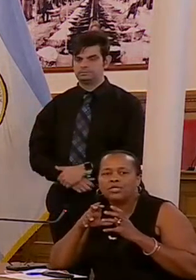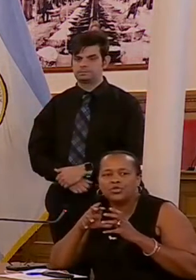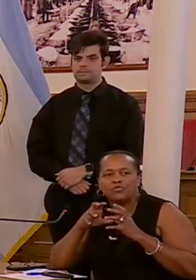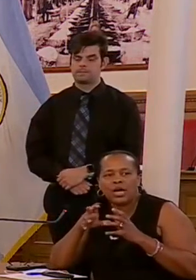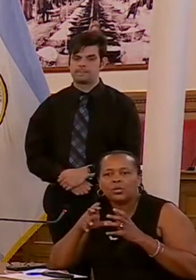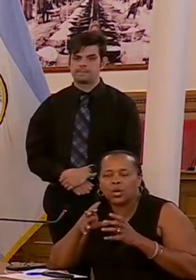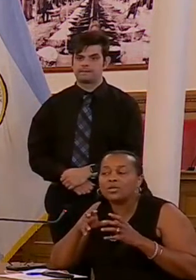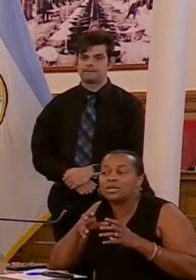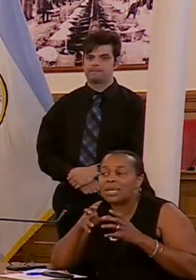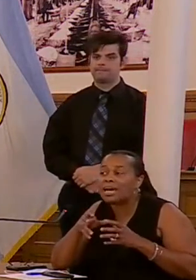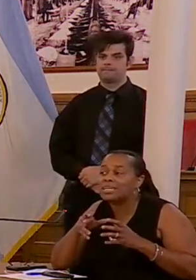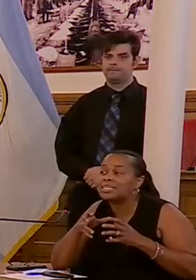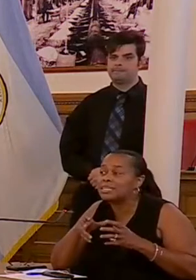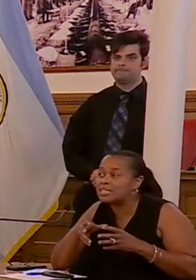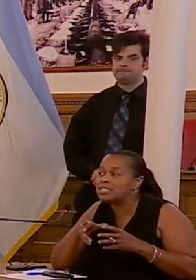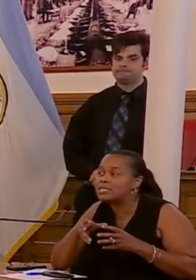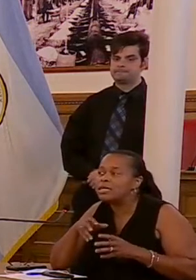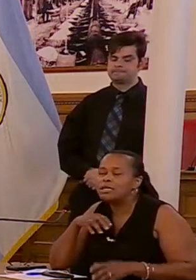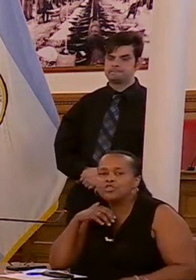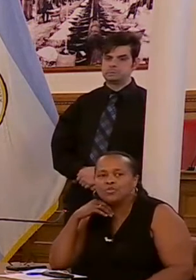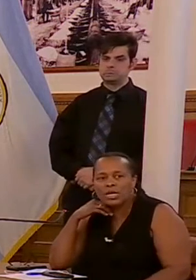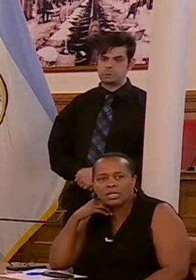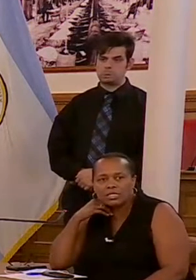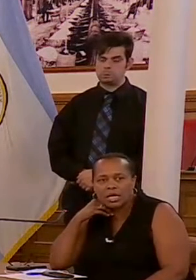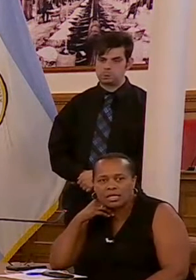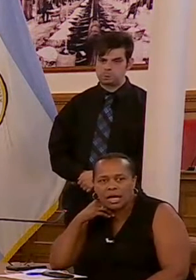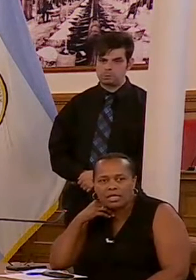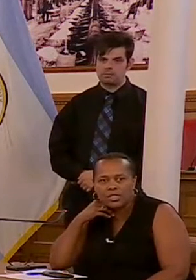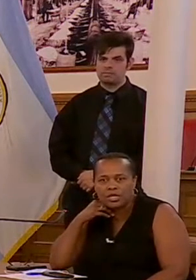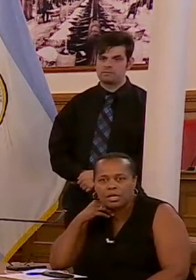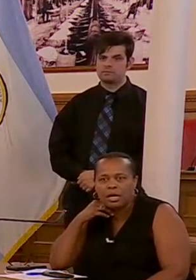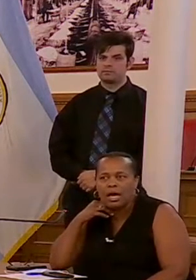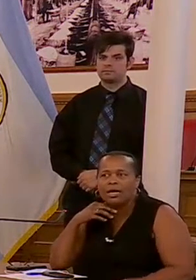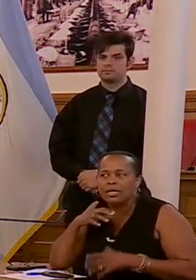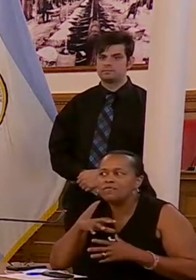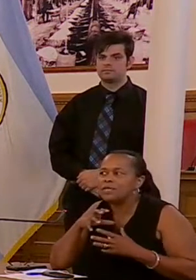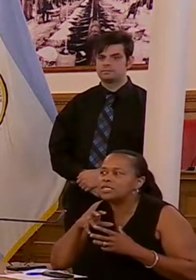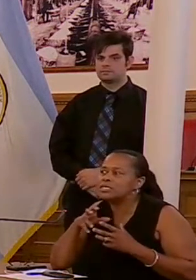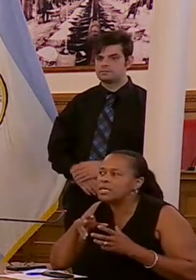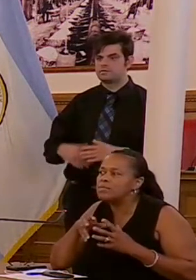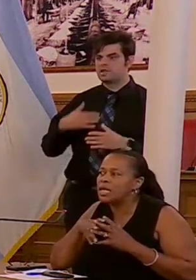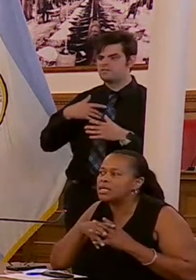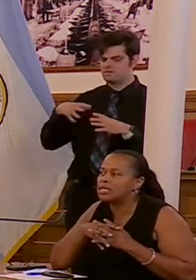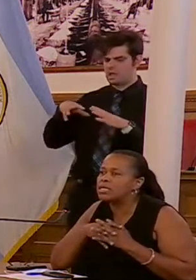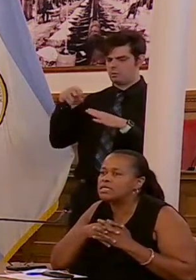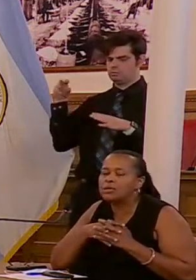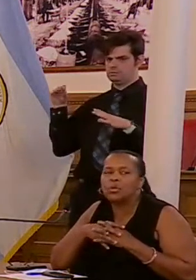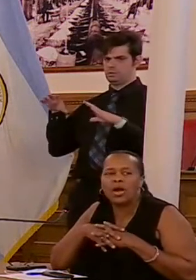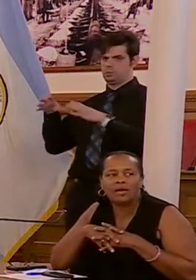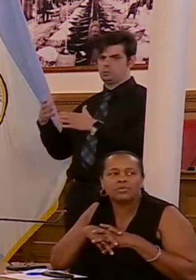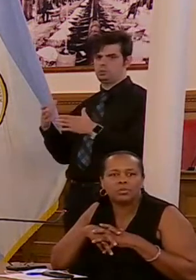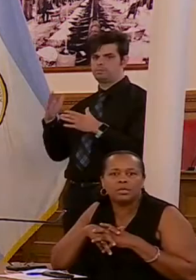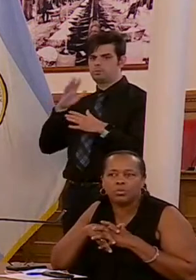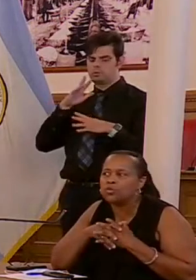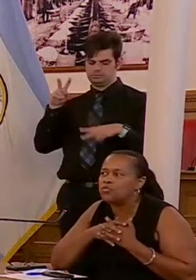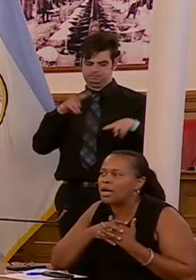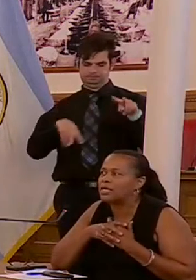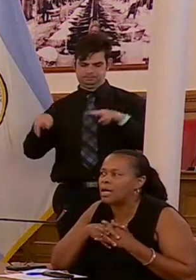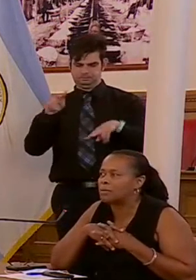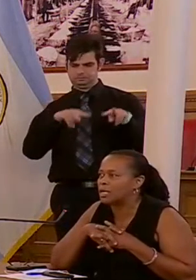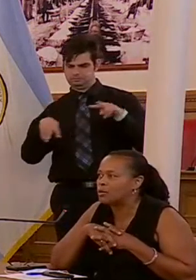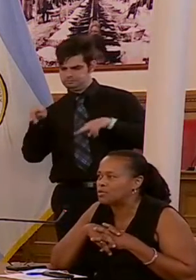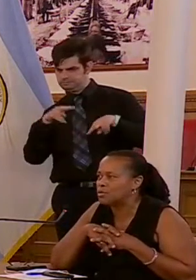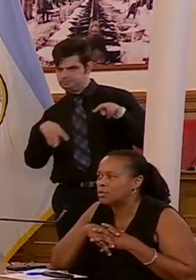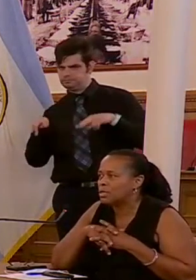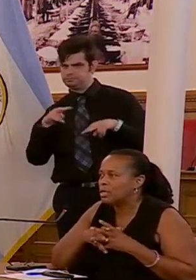will be to vet whether or not it is surveillance technology. And if it is deemed that it is, it will have to be approved by